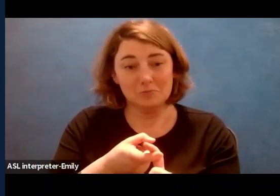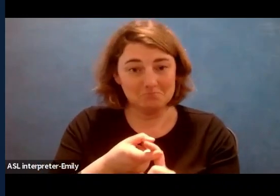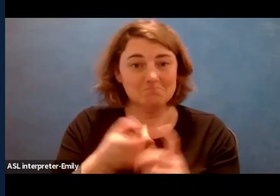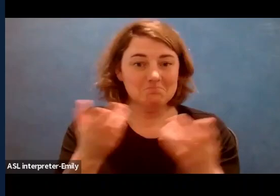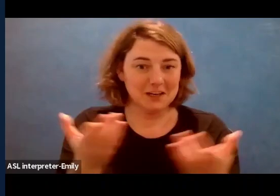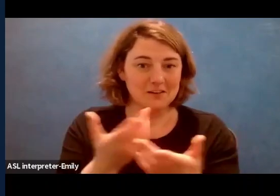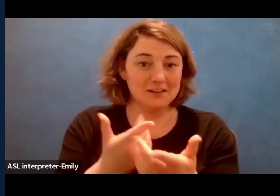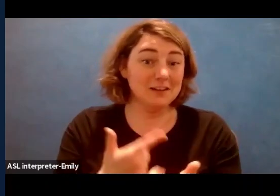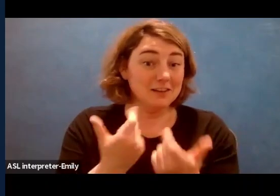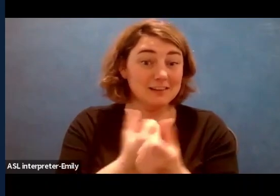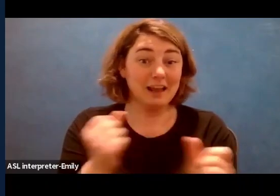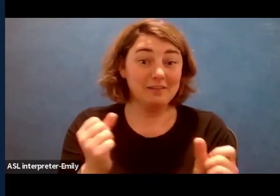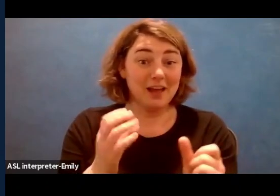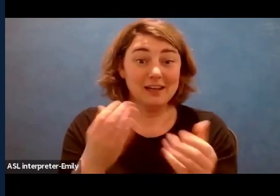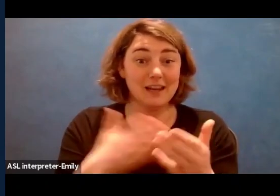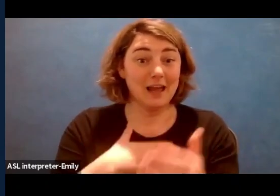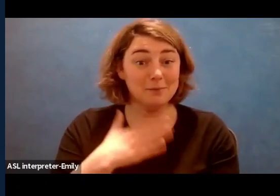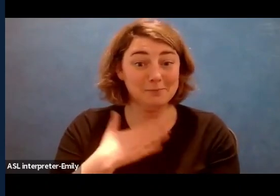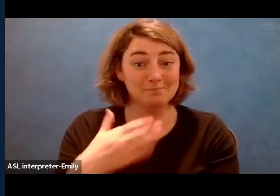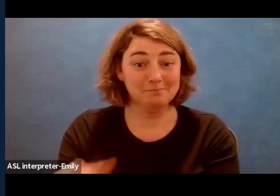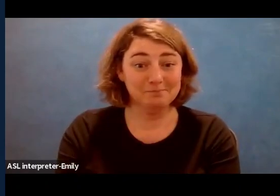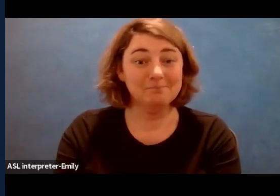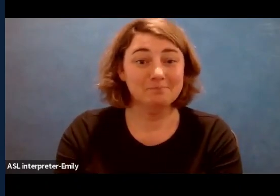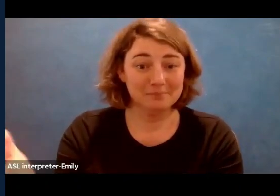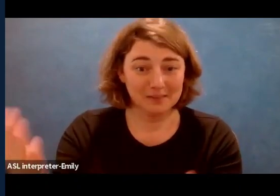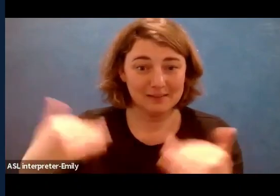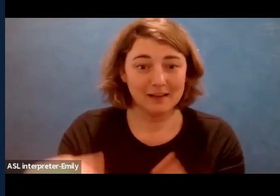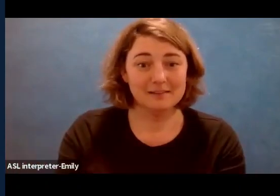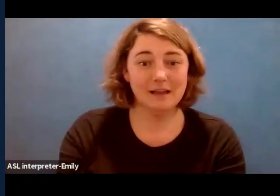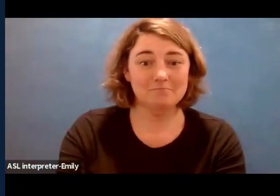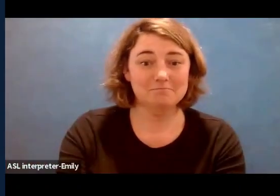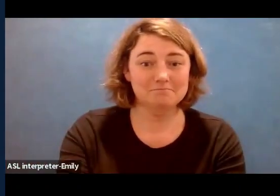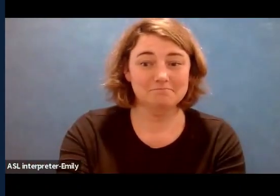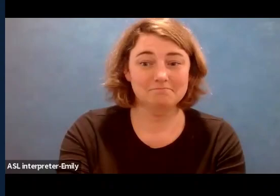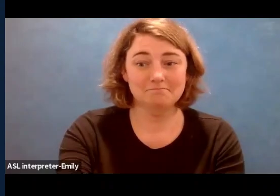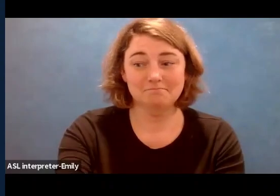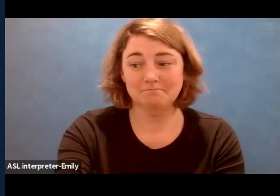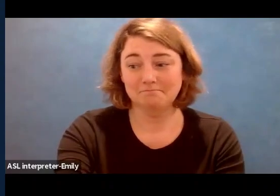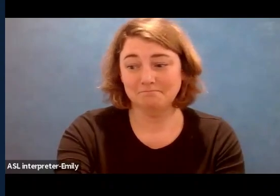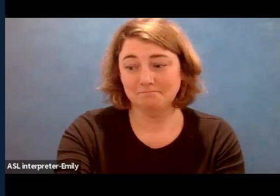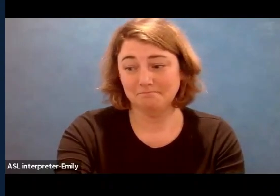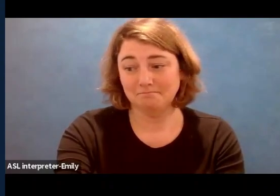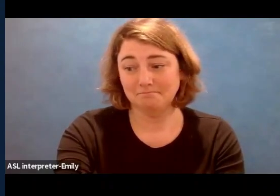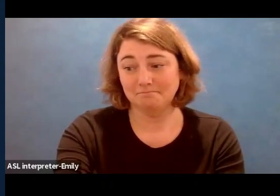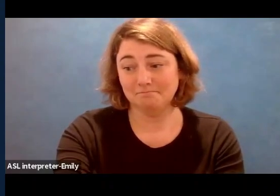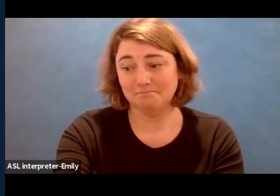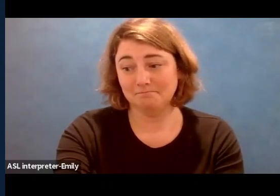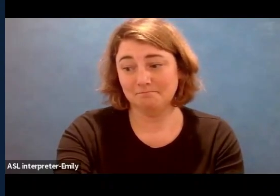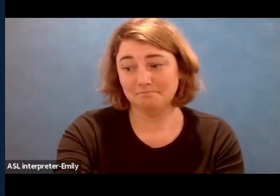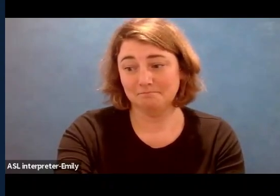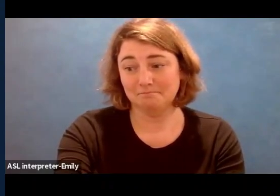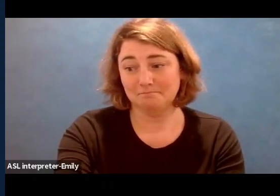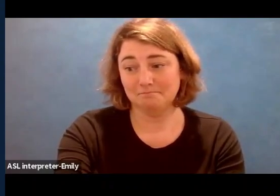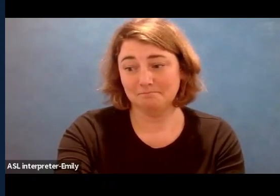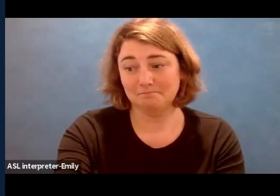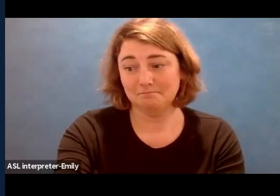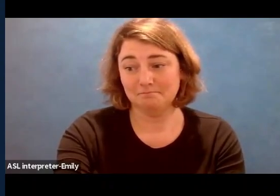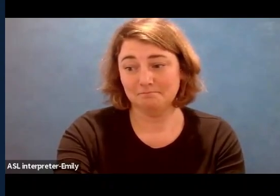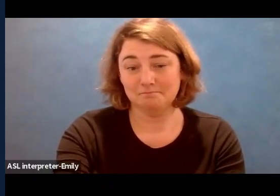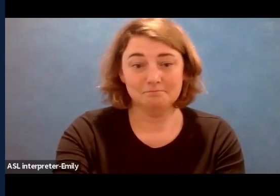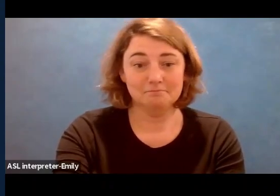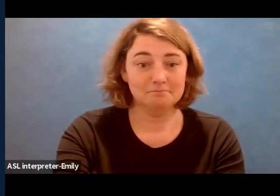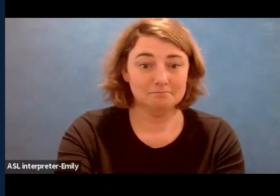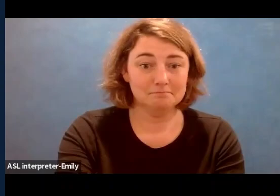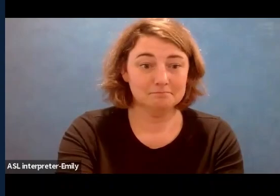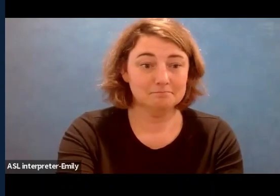living safely and happily. Next slide. We do also help people, especially kind of coming